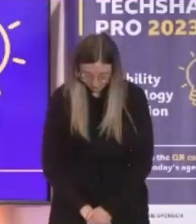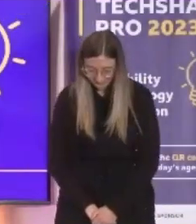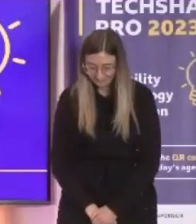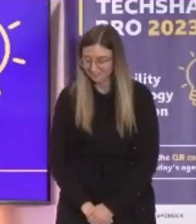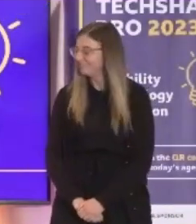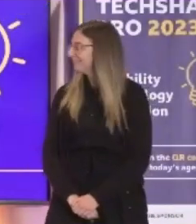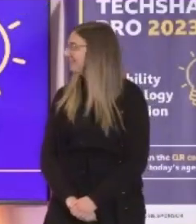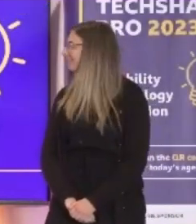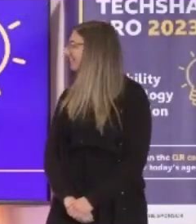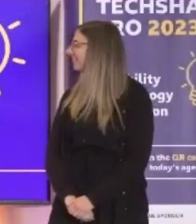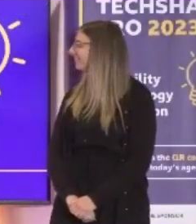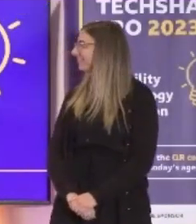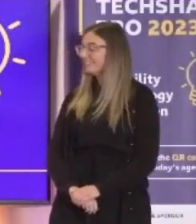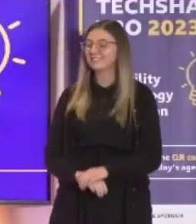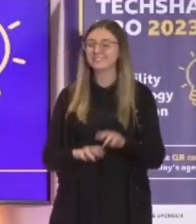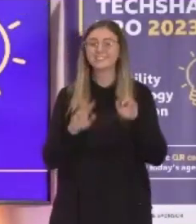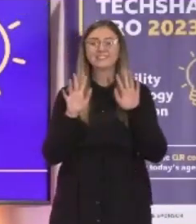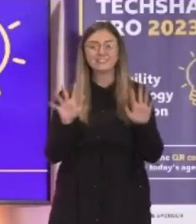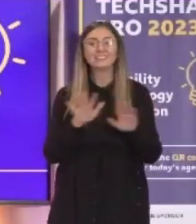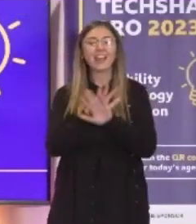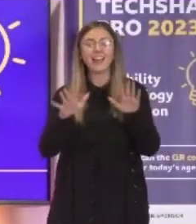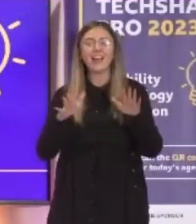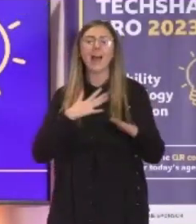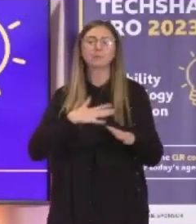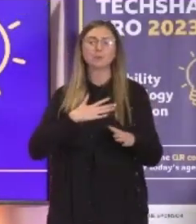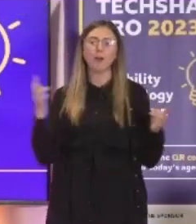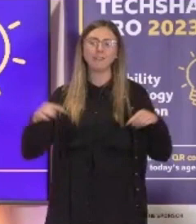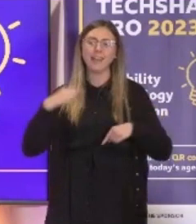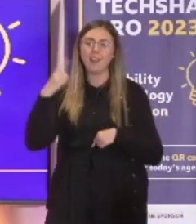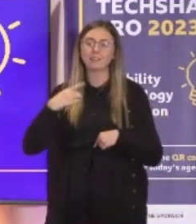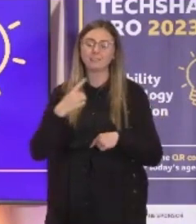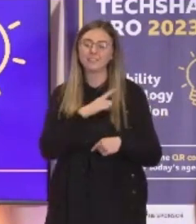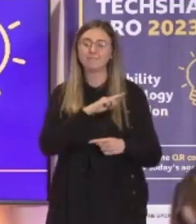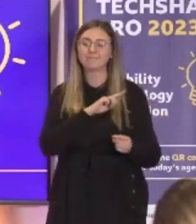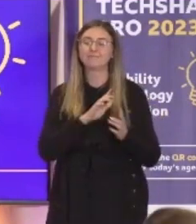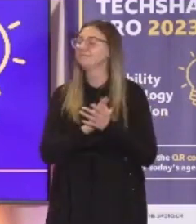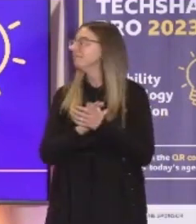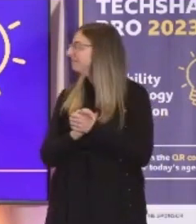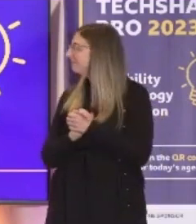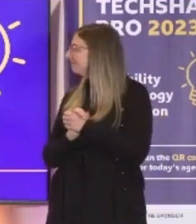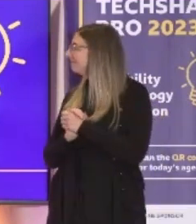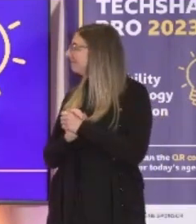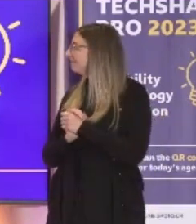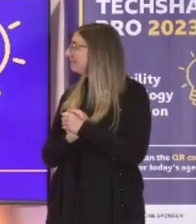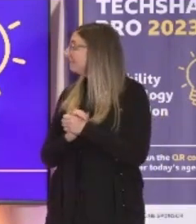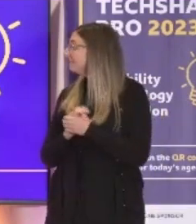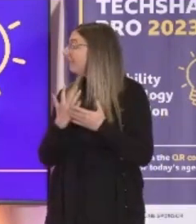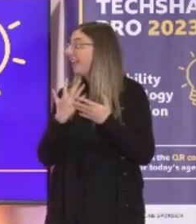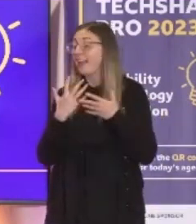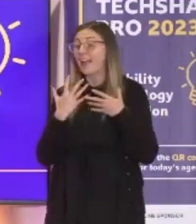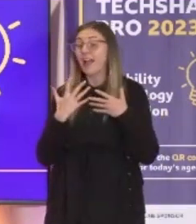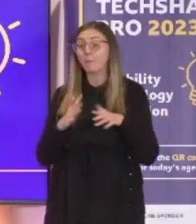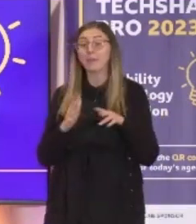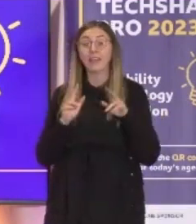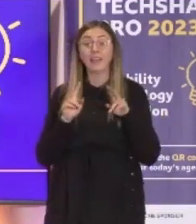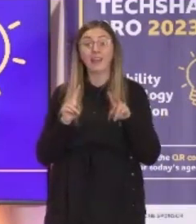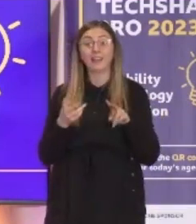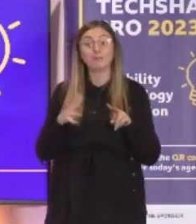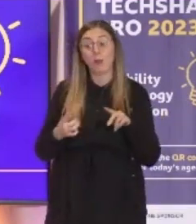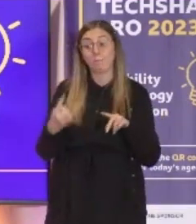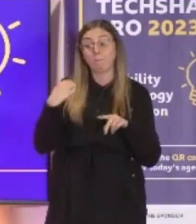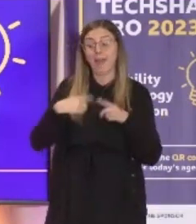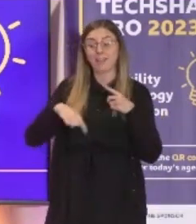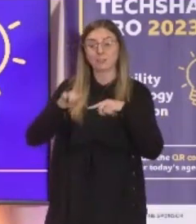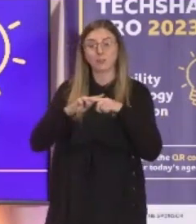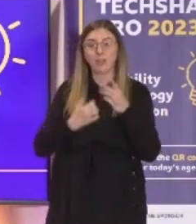Hey Christopher, how you doing? It's really good to see you. I'm so sorry you're not here in London. I mean, I've just been watching those videos back from when you hosted it in